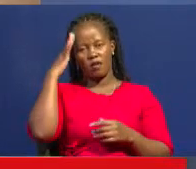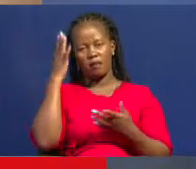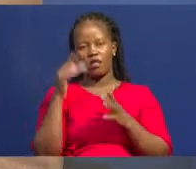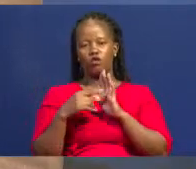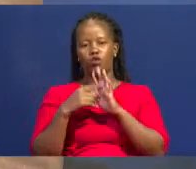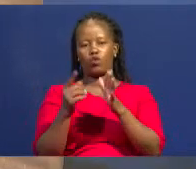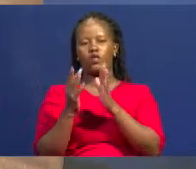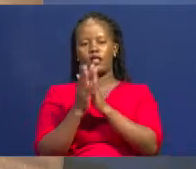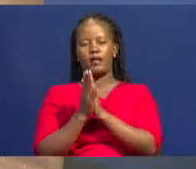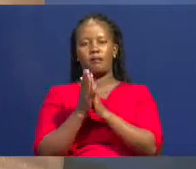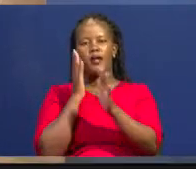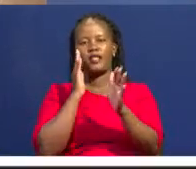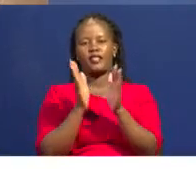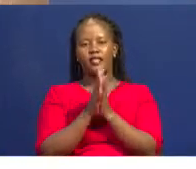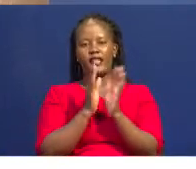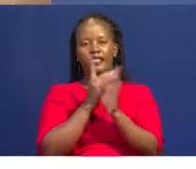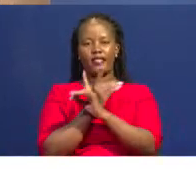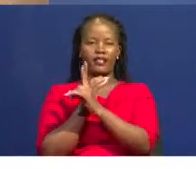whatever.